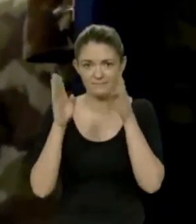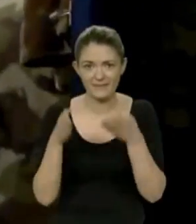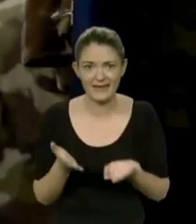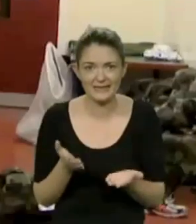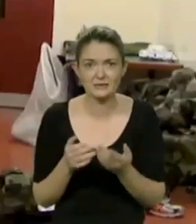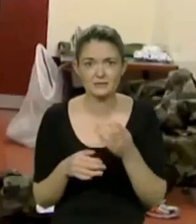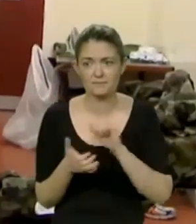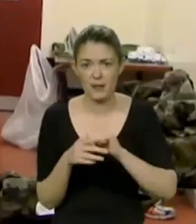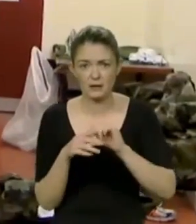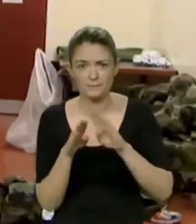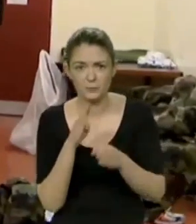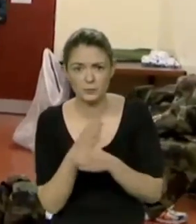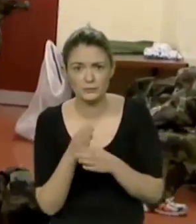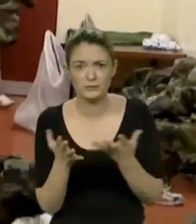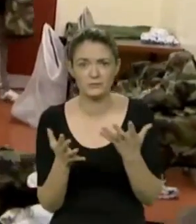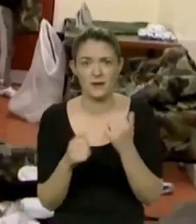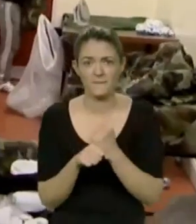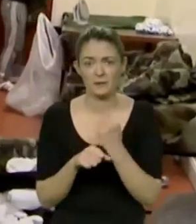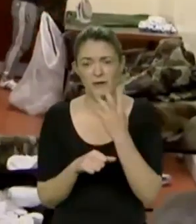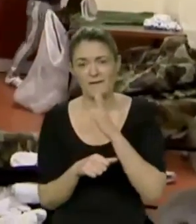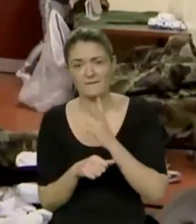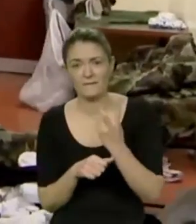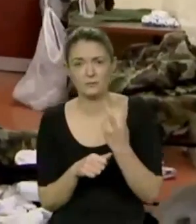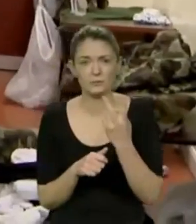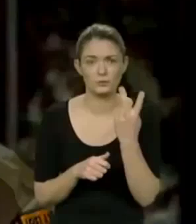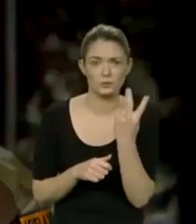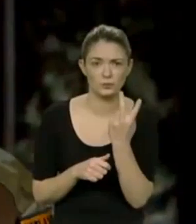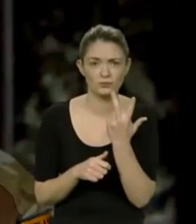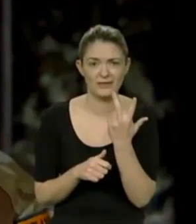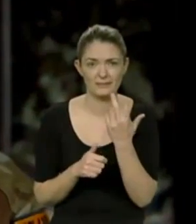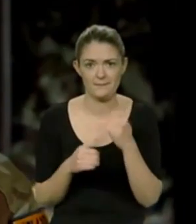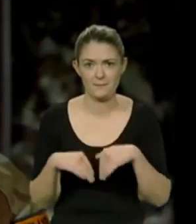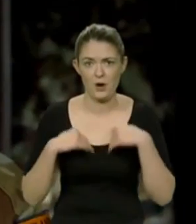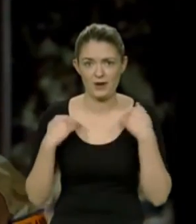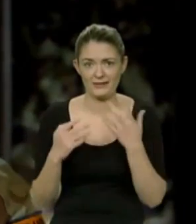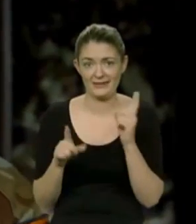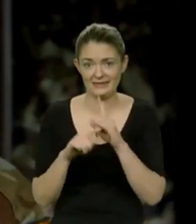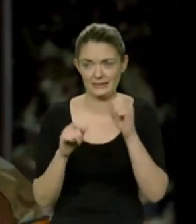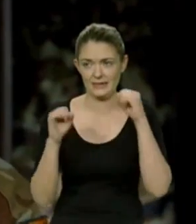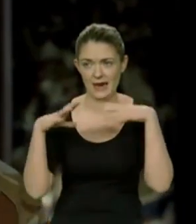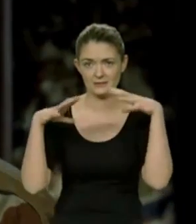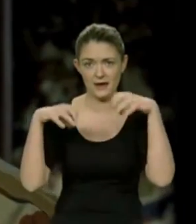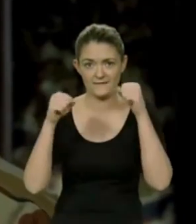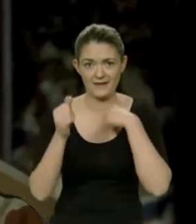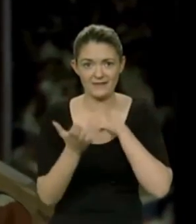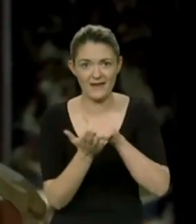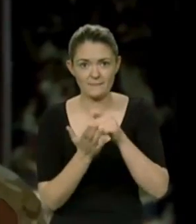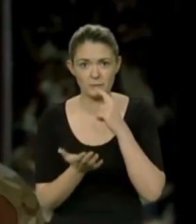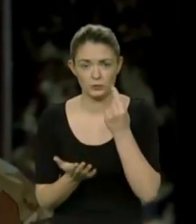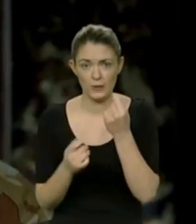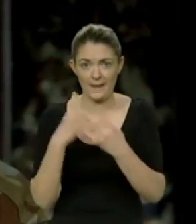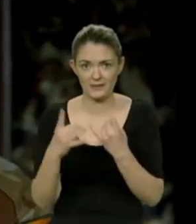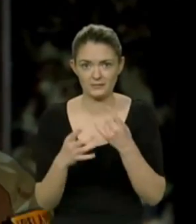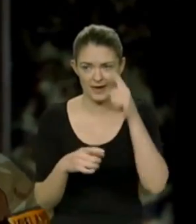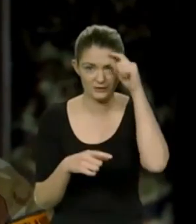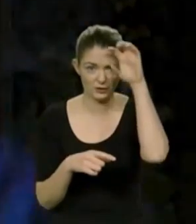iron the uniforms. We'll probably be up to about 2 or 3 in the morning tonight. Like, that's it, lights off at 11, but as soon as that happens, head torches come on, so it's like a fucking